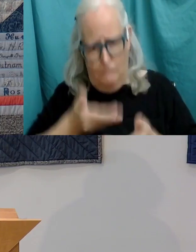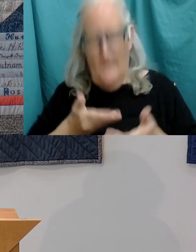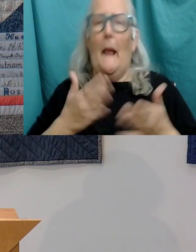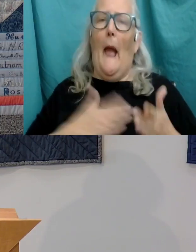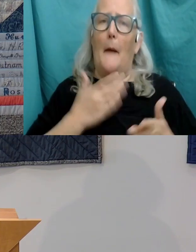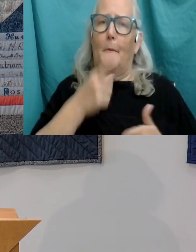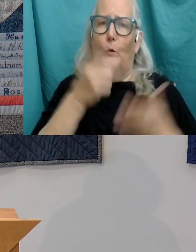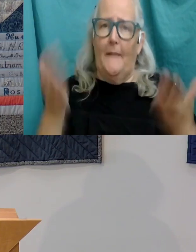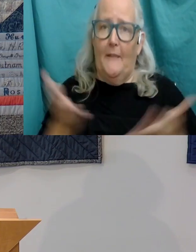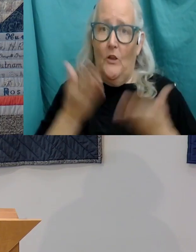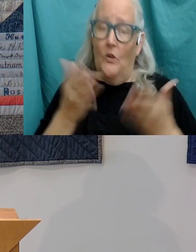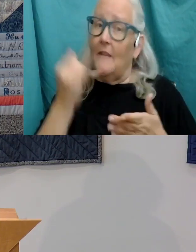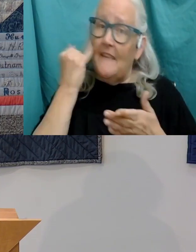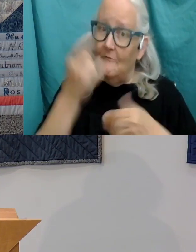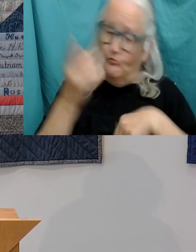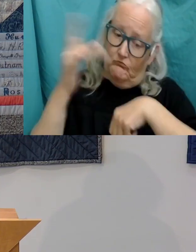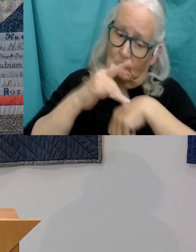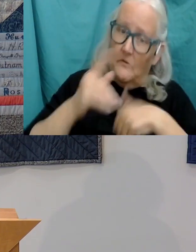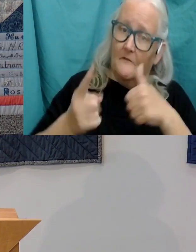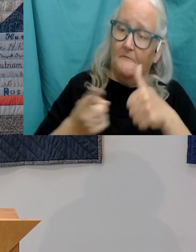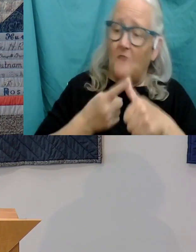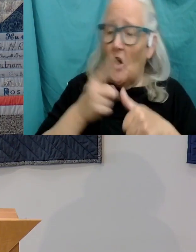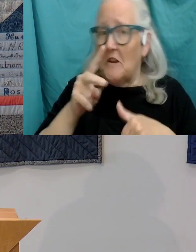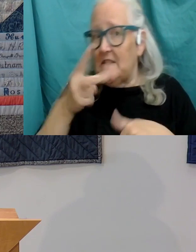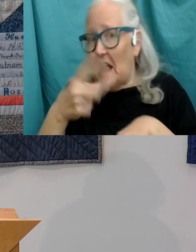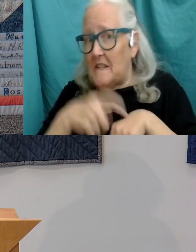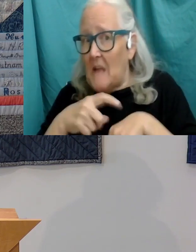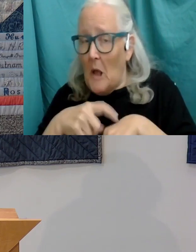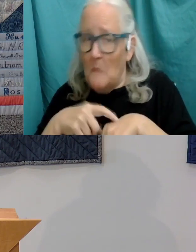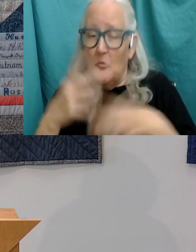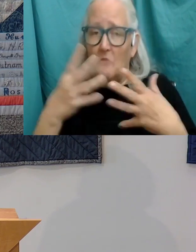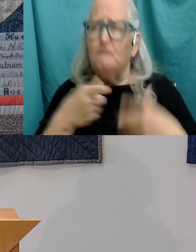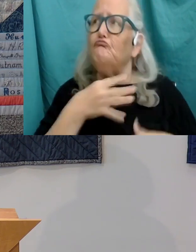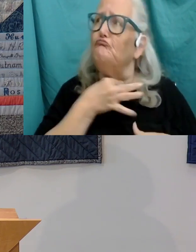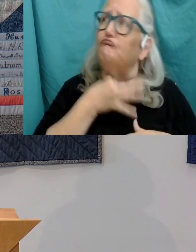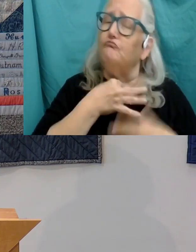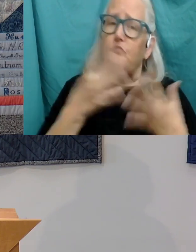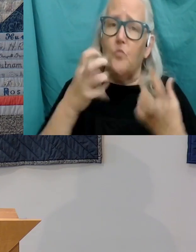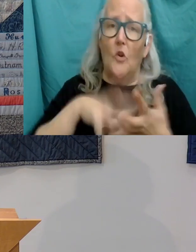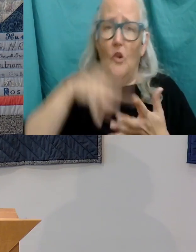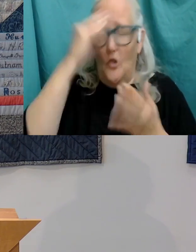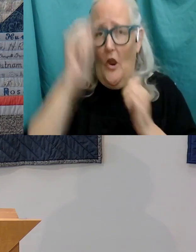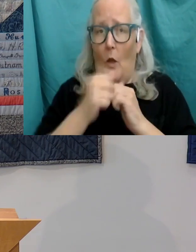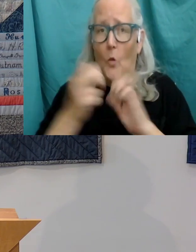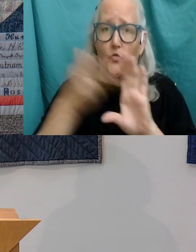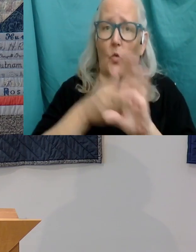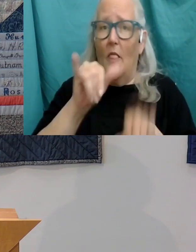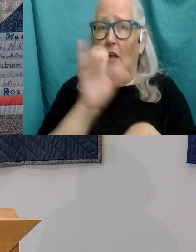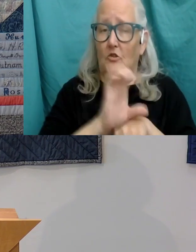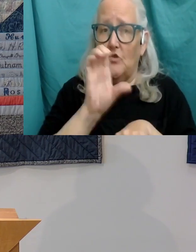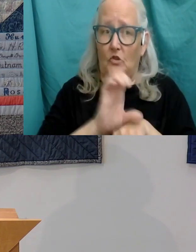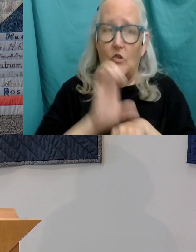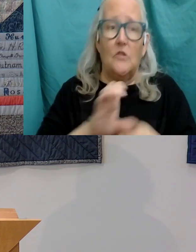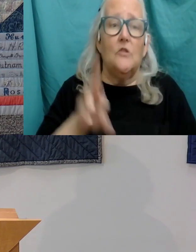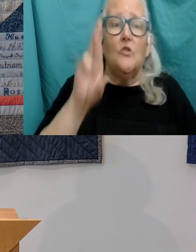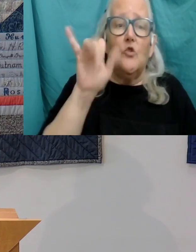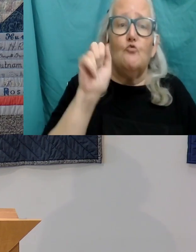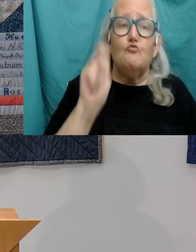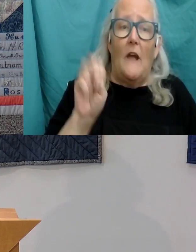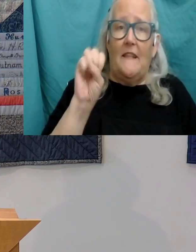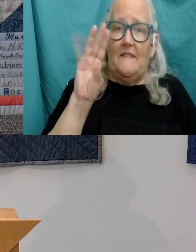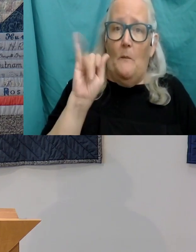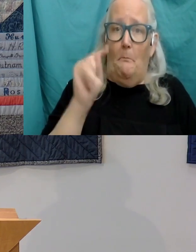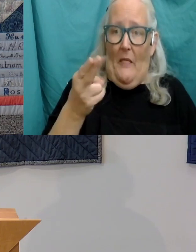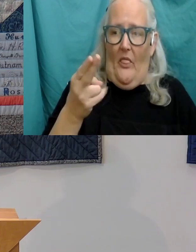the first or second time, or would like to learn about how to join our church, Ryan Smith is our welcoming captain.